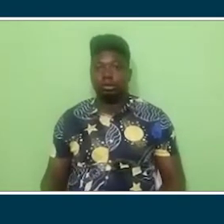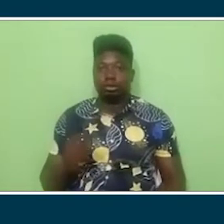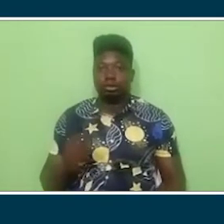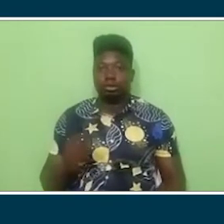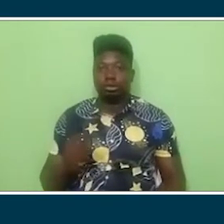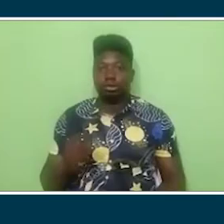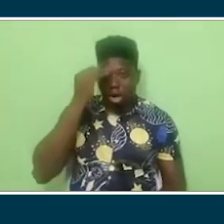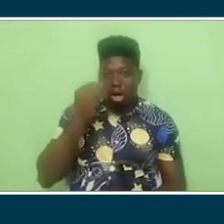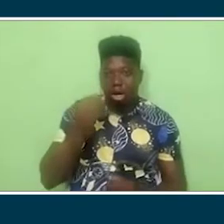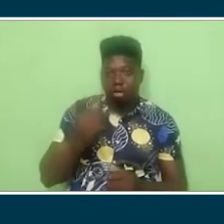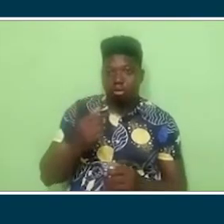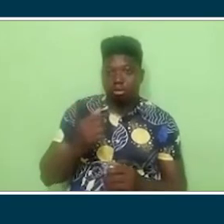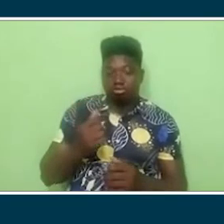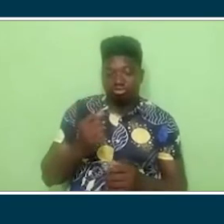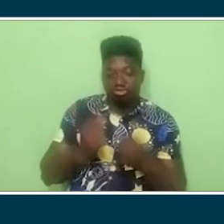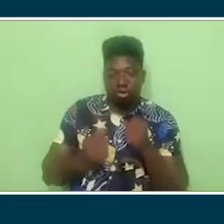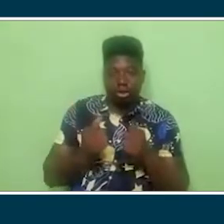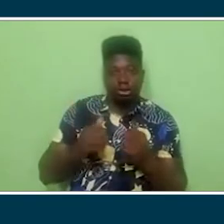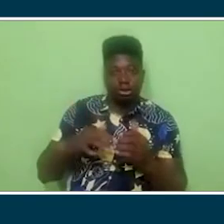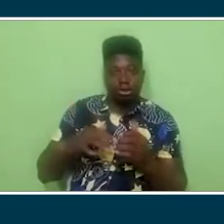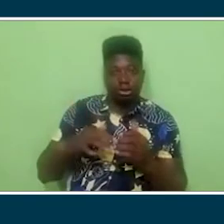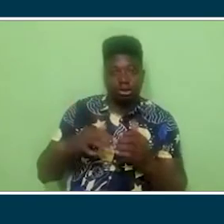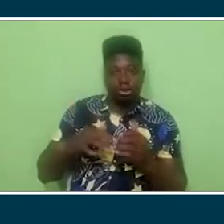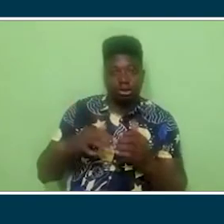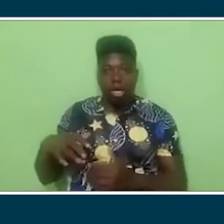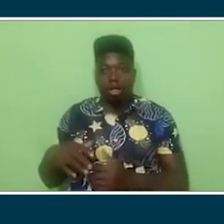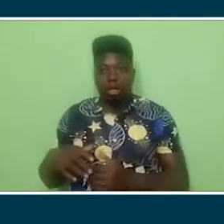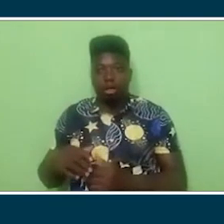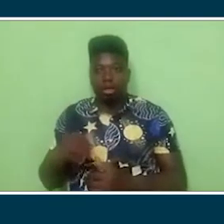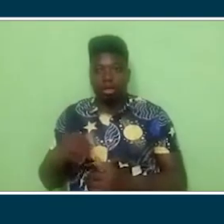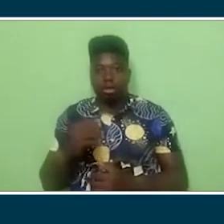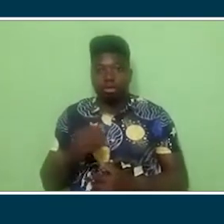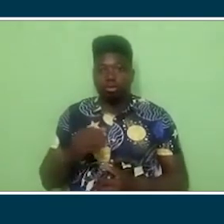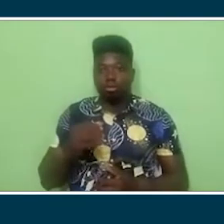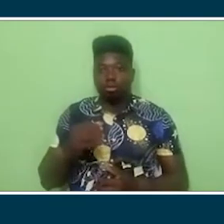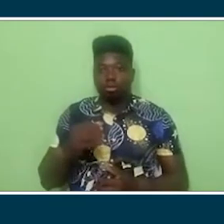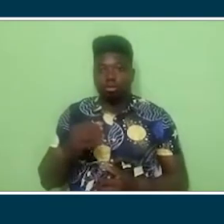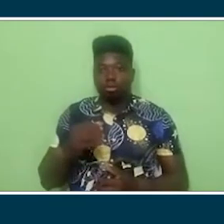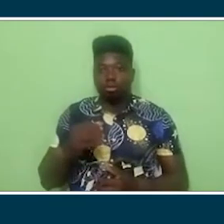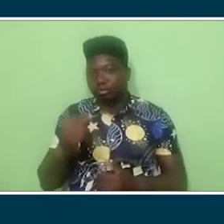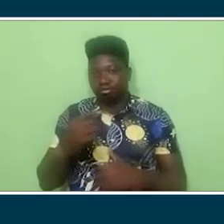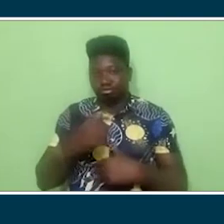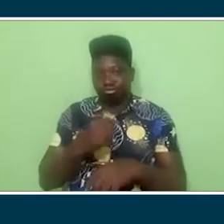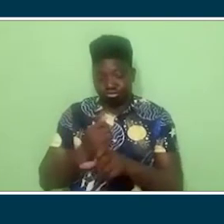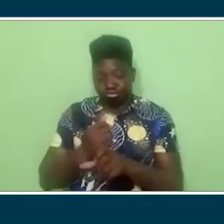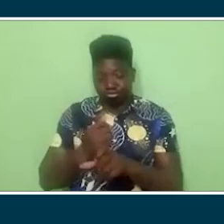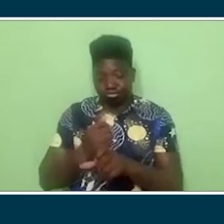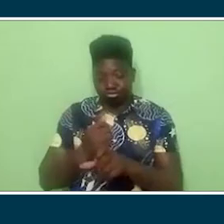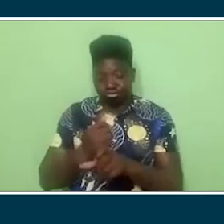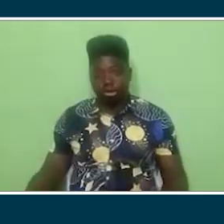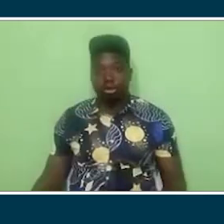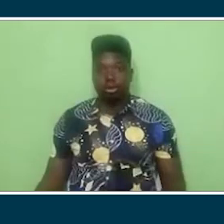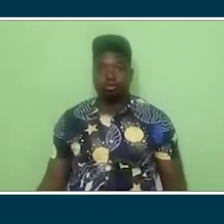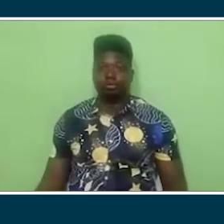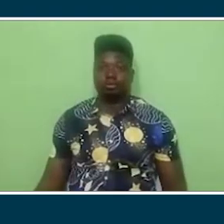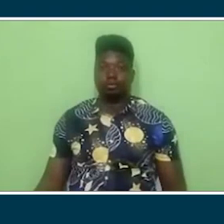of the spectrum of like constructed opposition you're in.